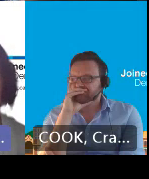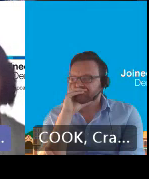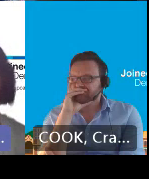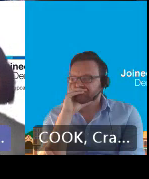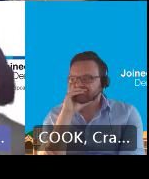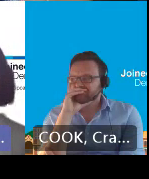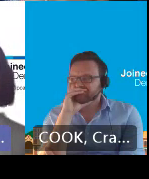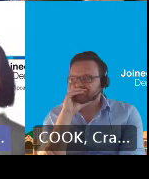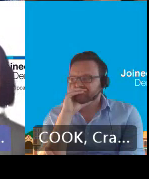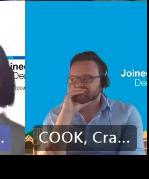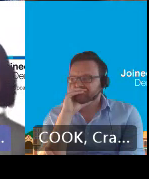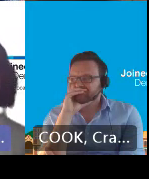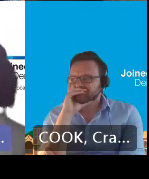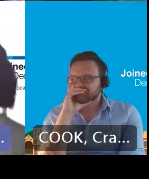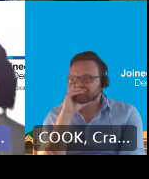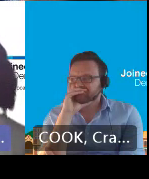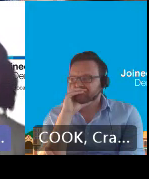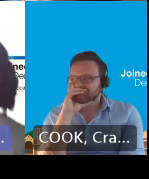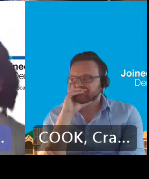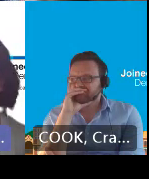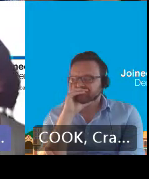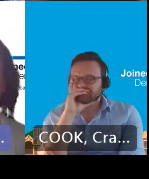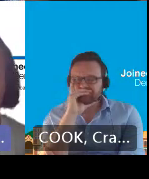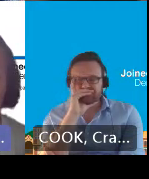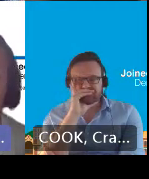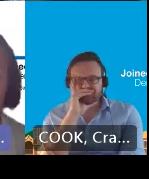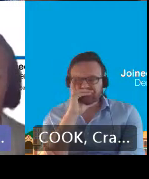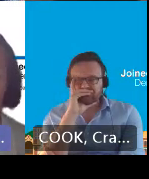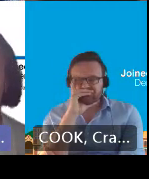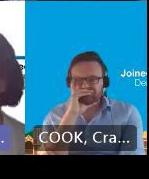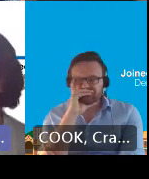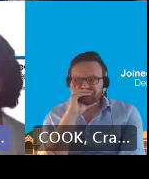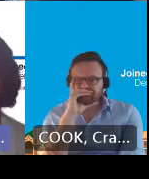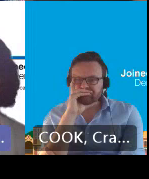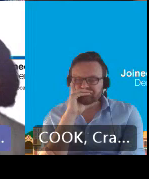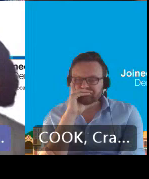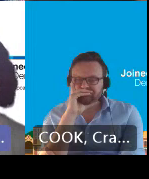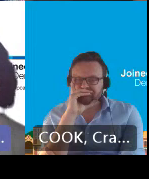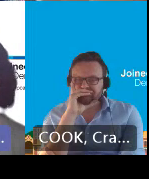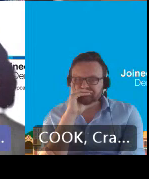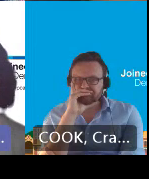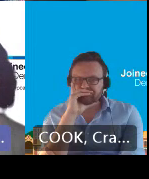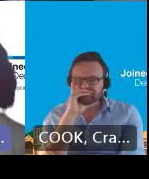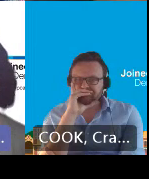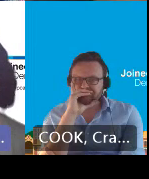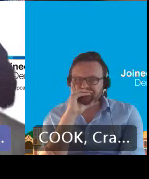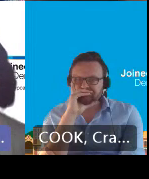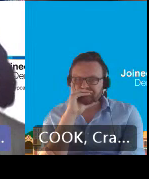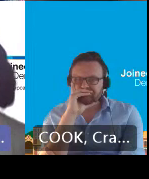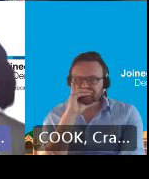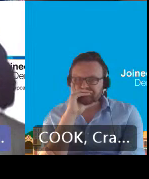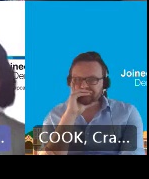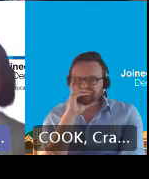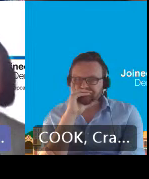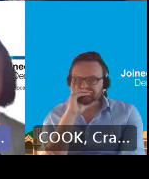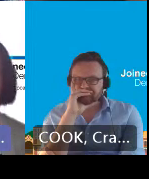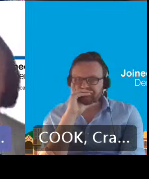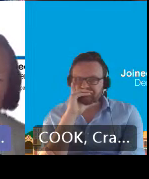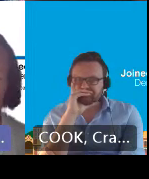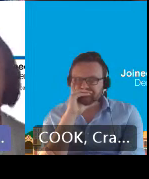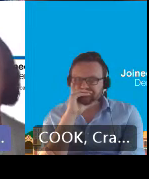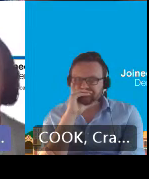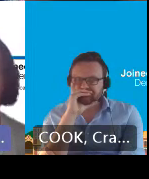can have with patients and with citizens in terms of how care is provided, which is also another important part. And then finally, something